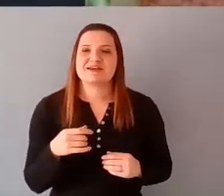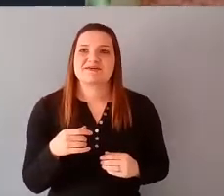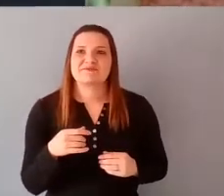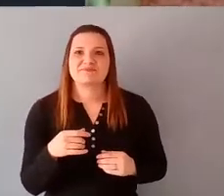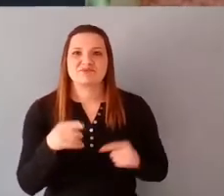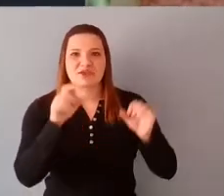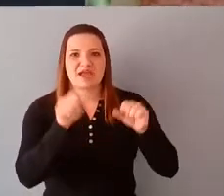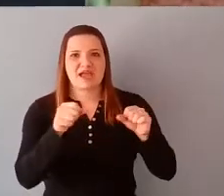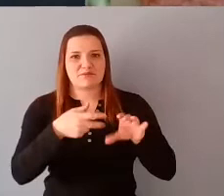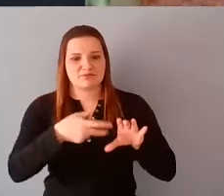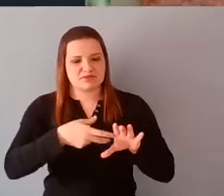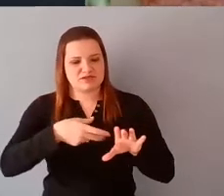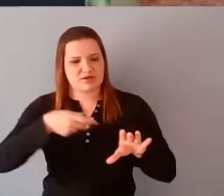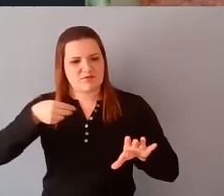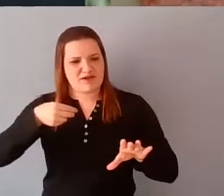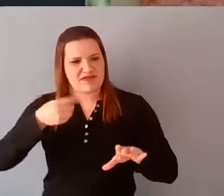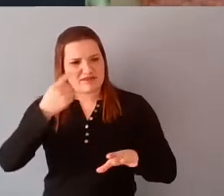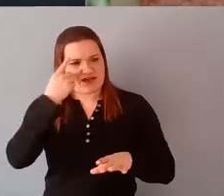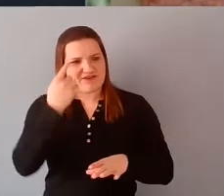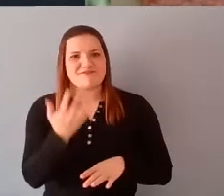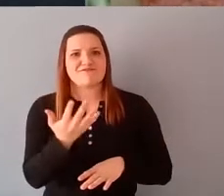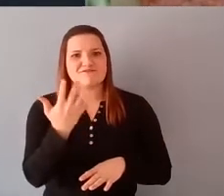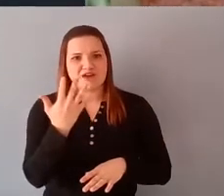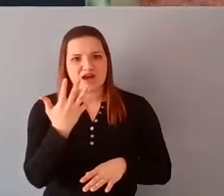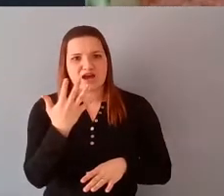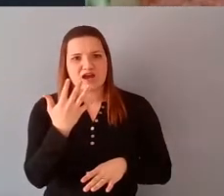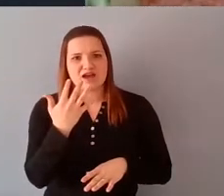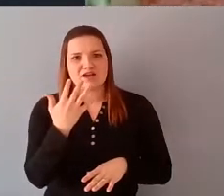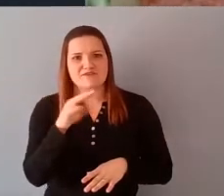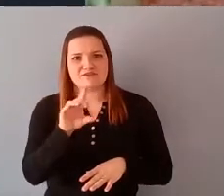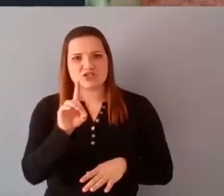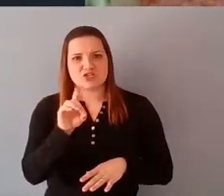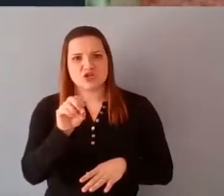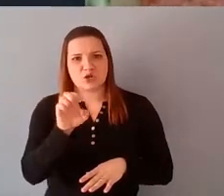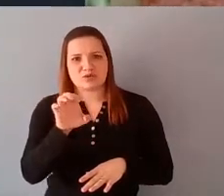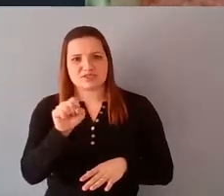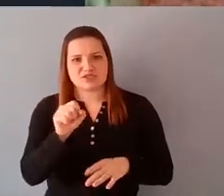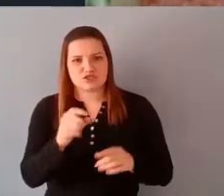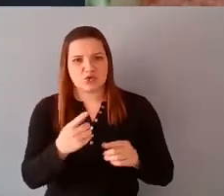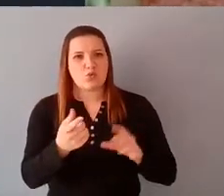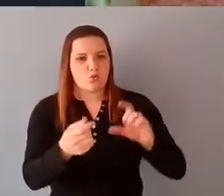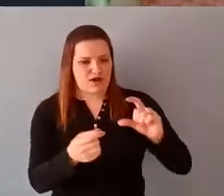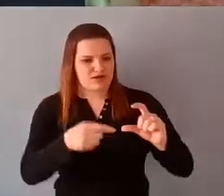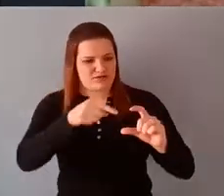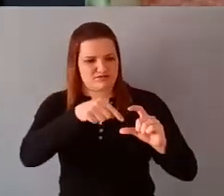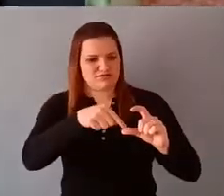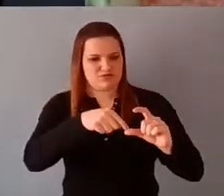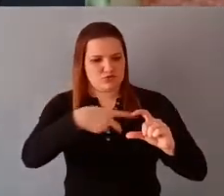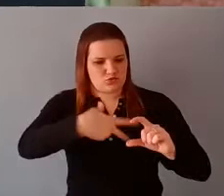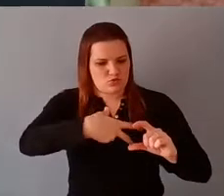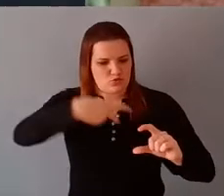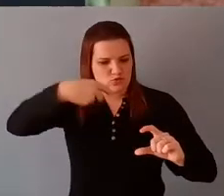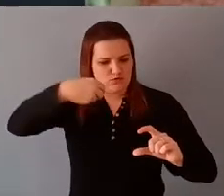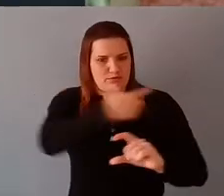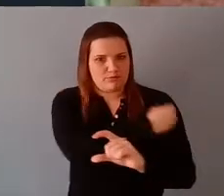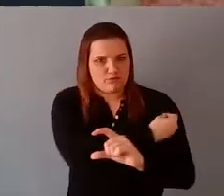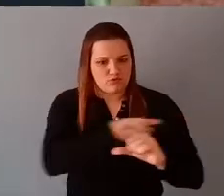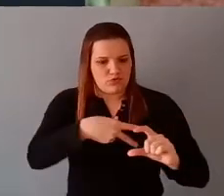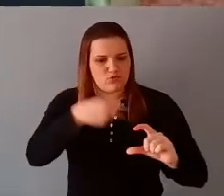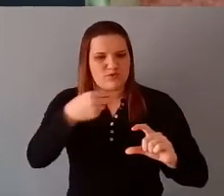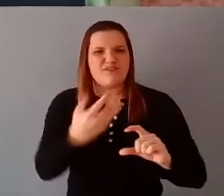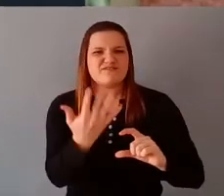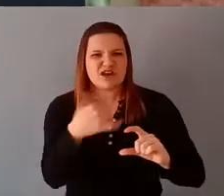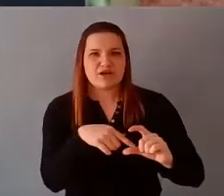able to extract, I believe, 5 doses from each single vial, to withdraw in a syringe. But it appears that there's more